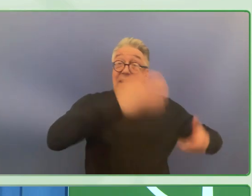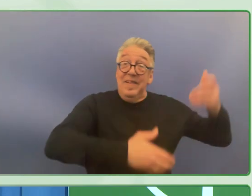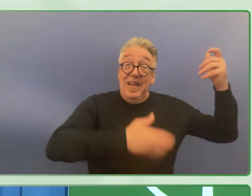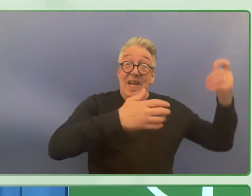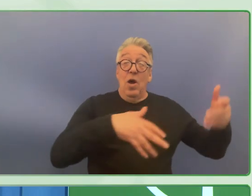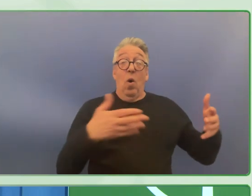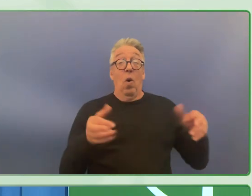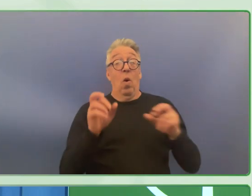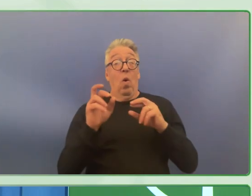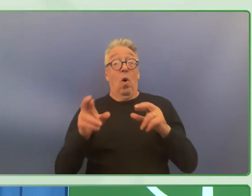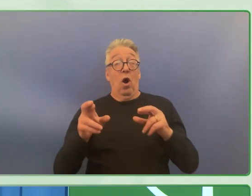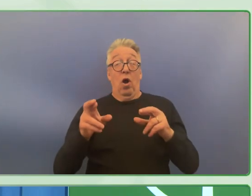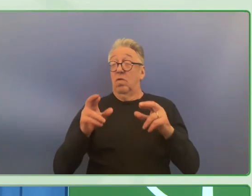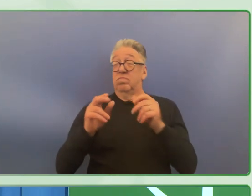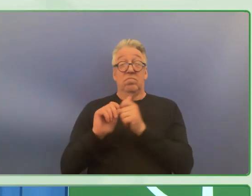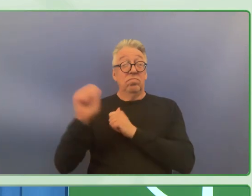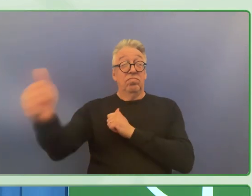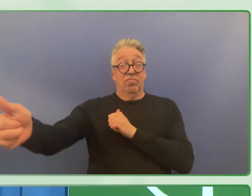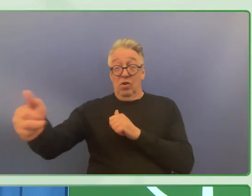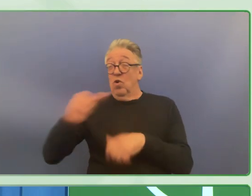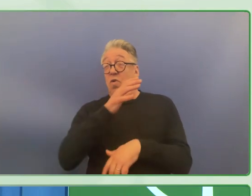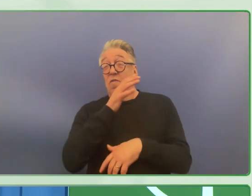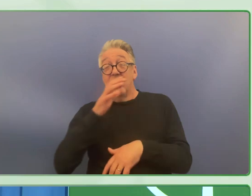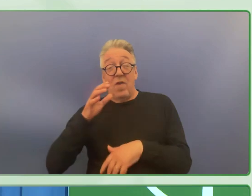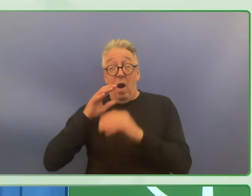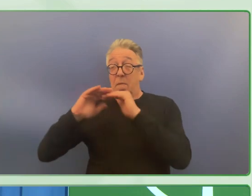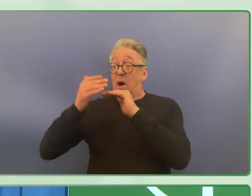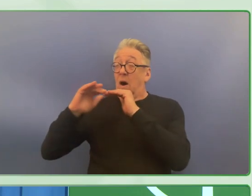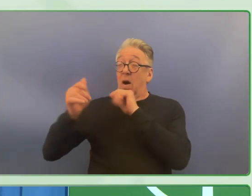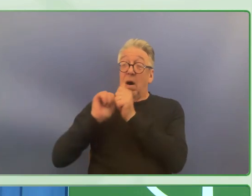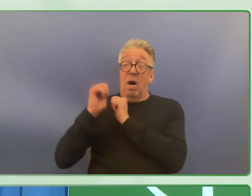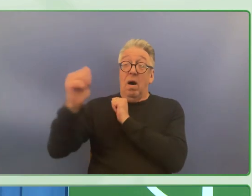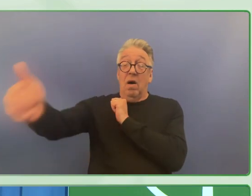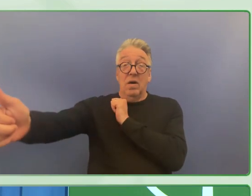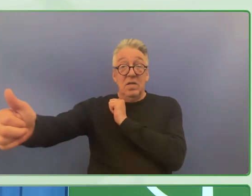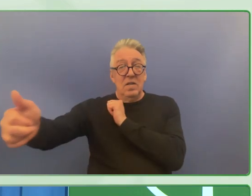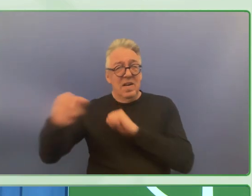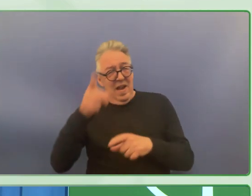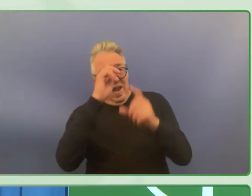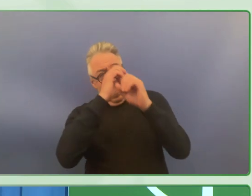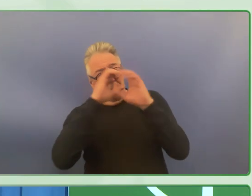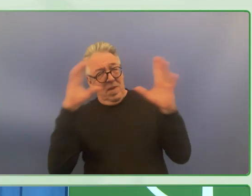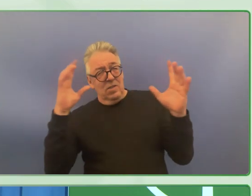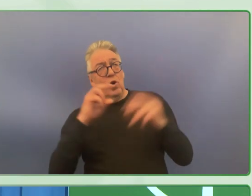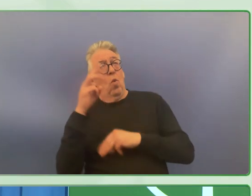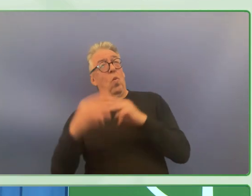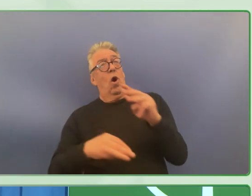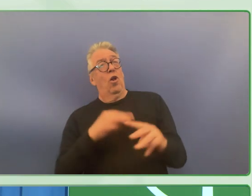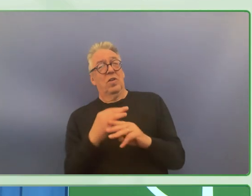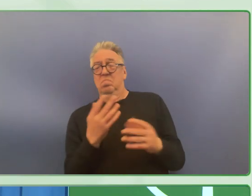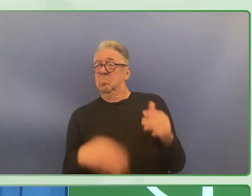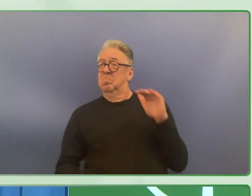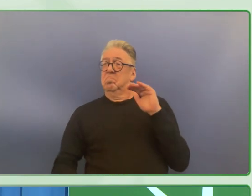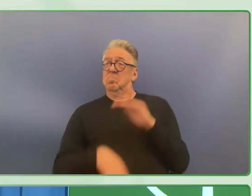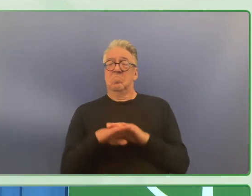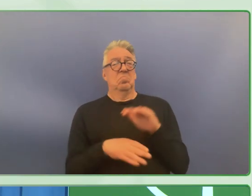world of affordable, accessible to anyone, anywhere. I am Gidi